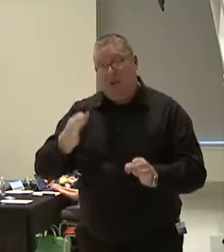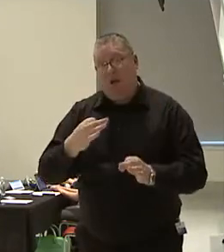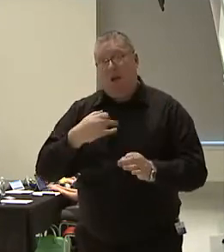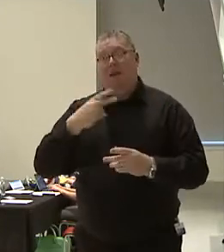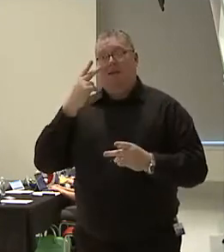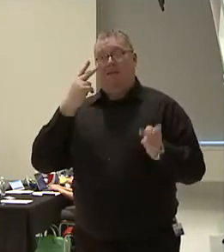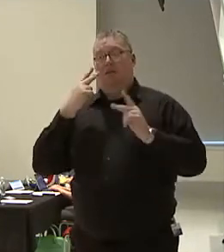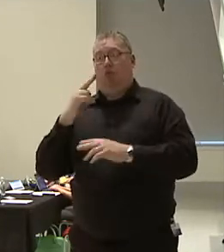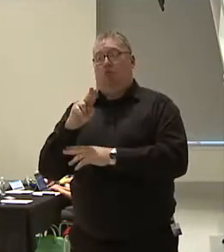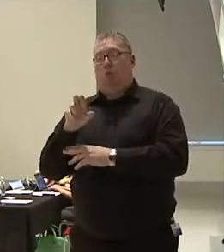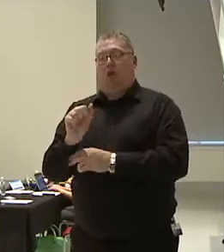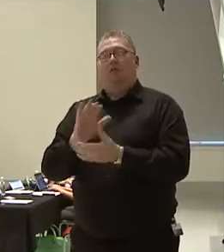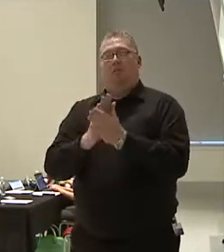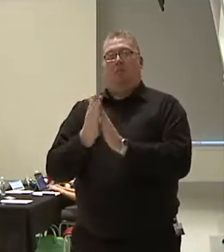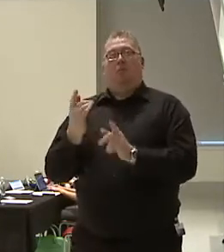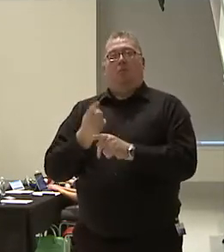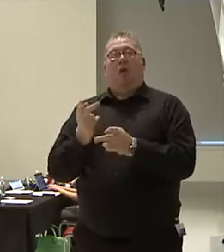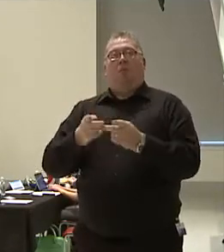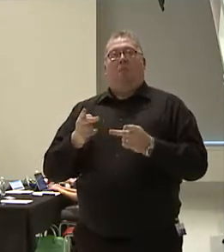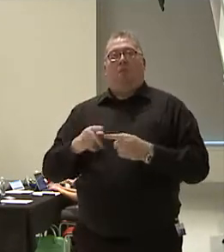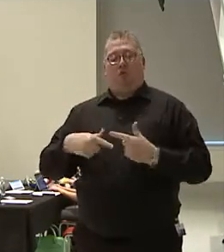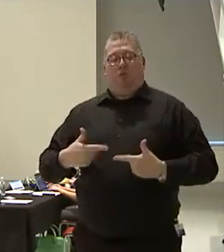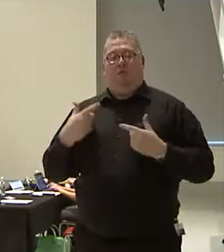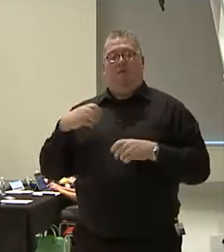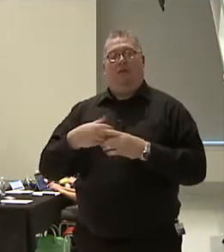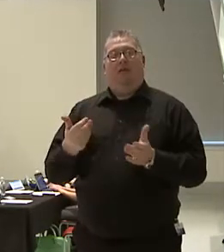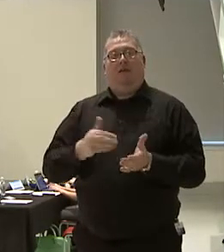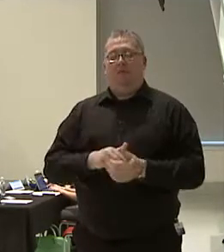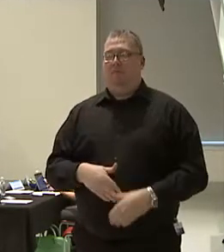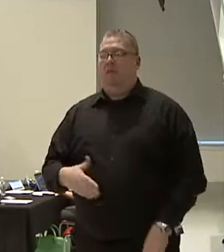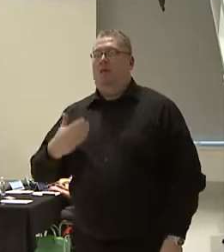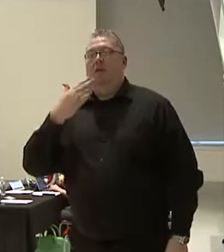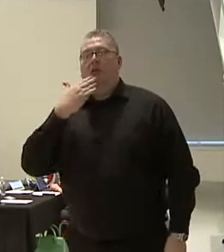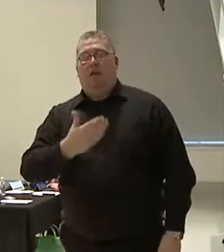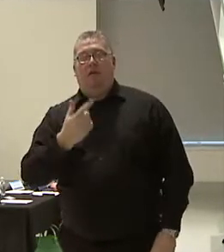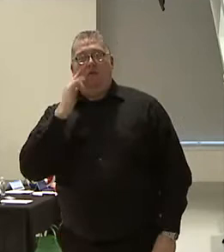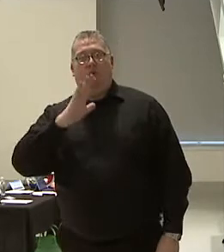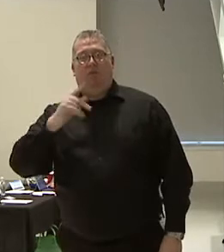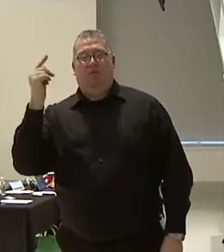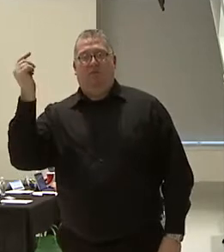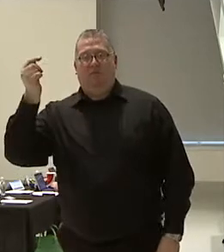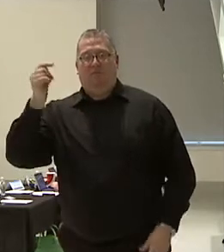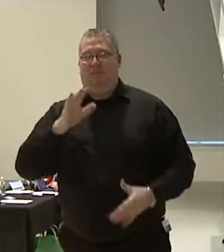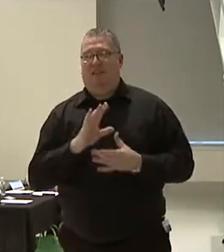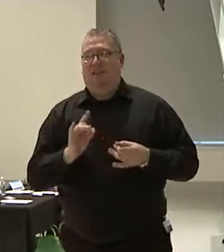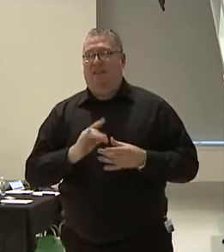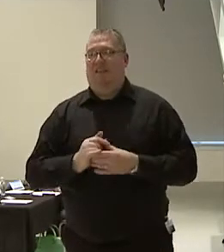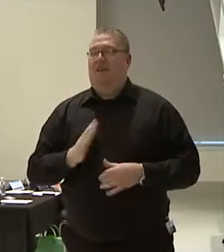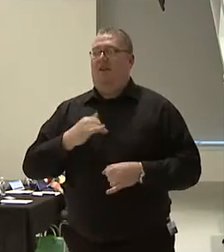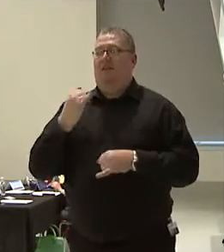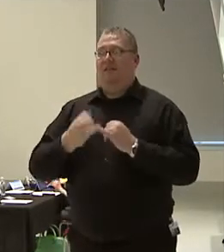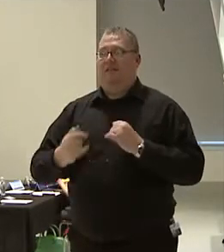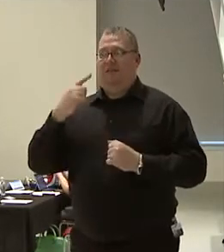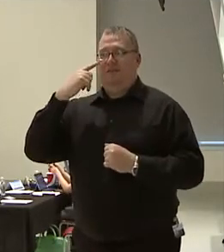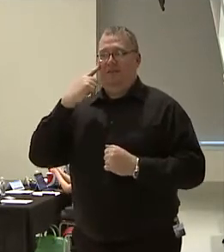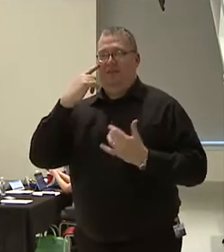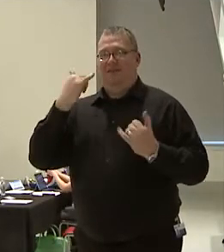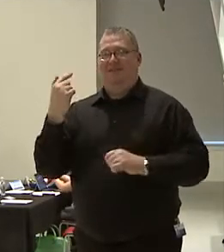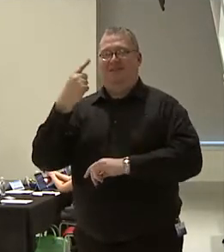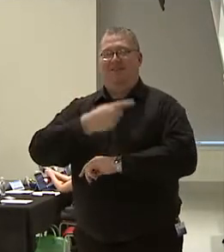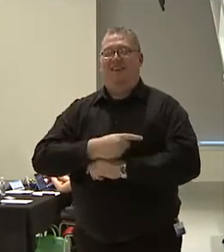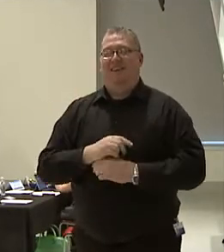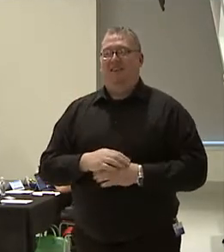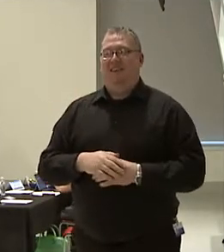ways that we agree on. Thank you. And thank you for your testimony. And our last witness for today is